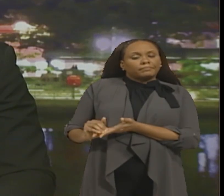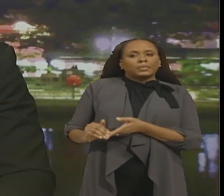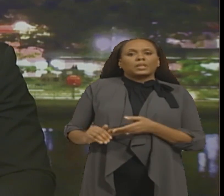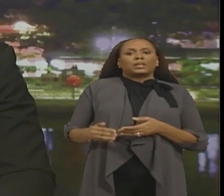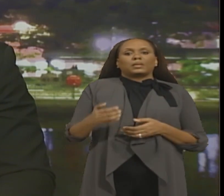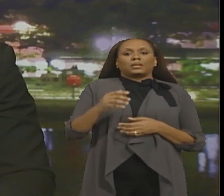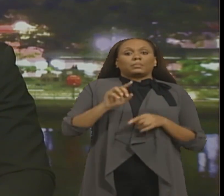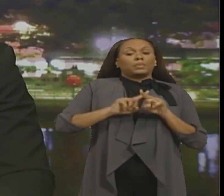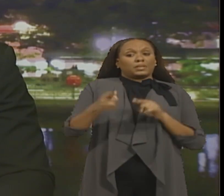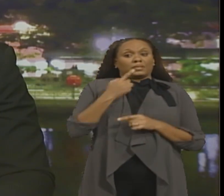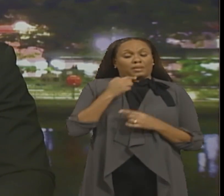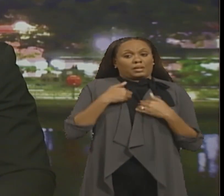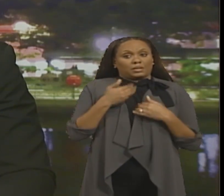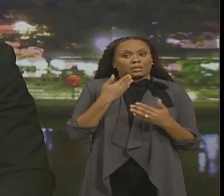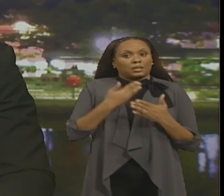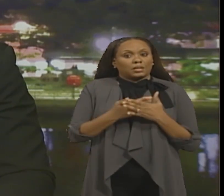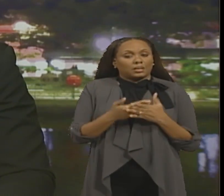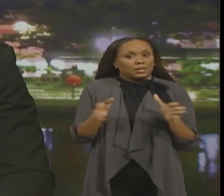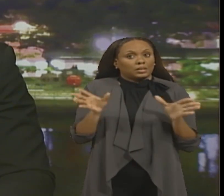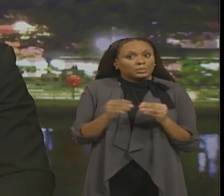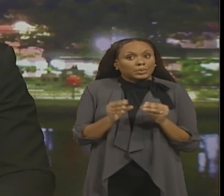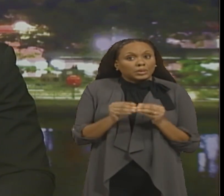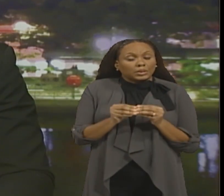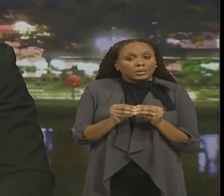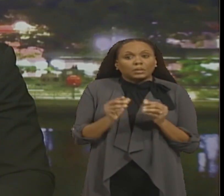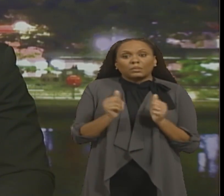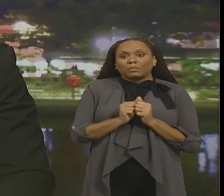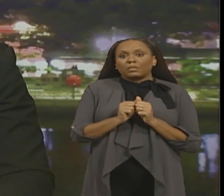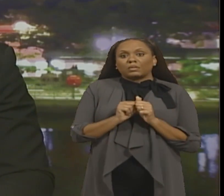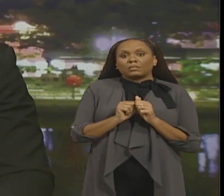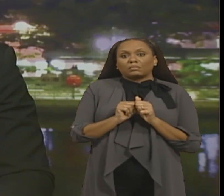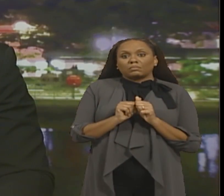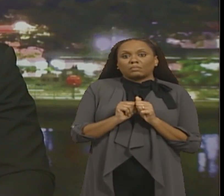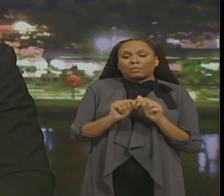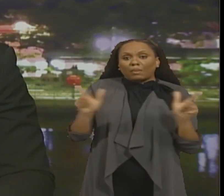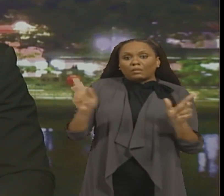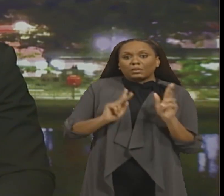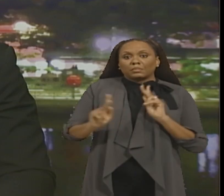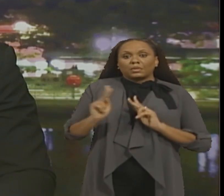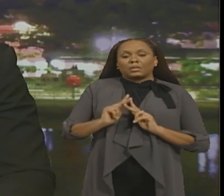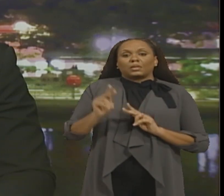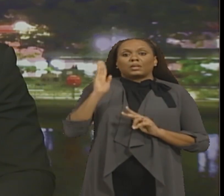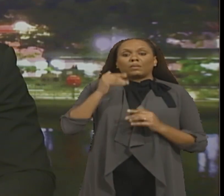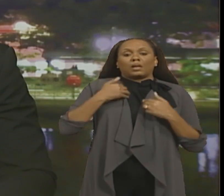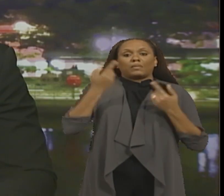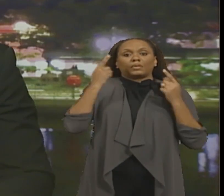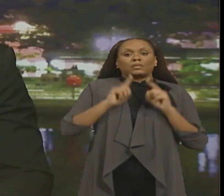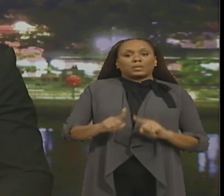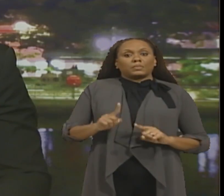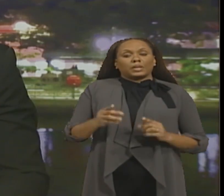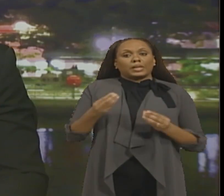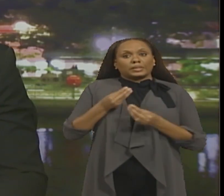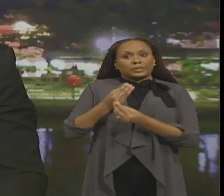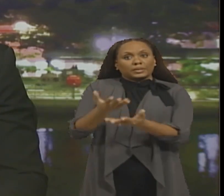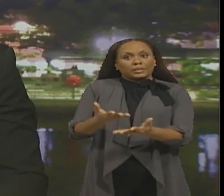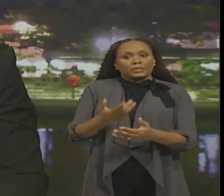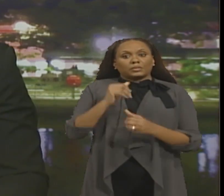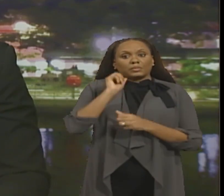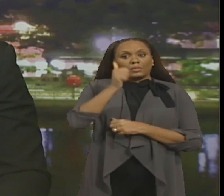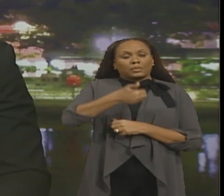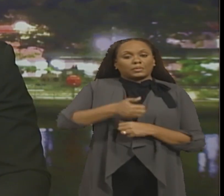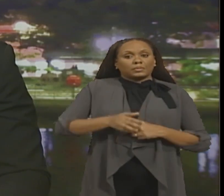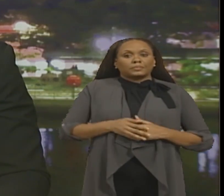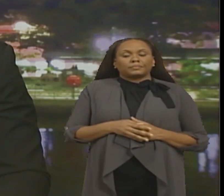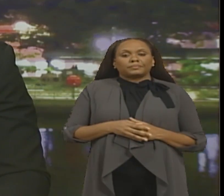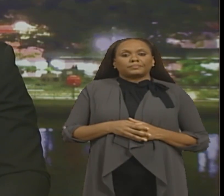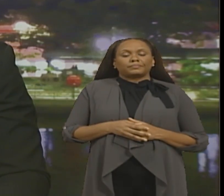the meeting was productive. He says an official brief detailing the agreement for the workers would be released tomorrow.